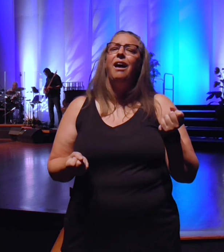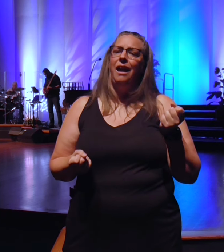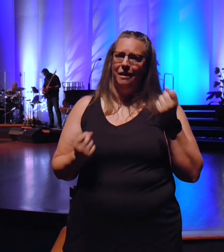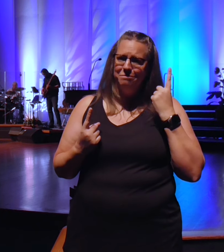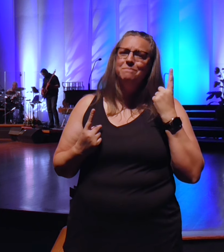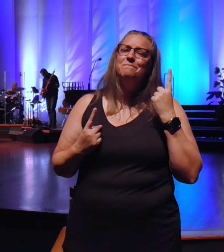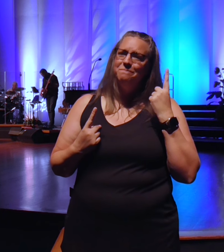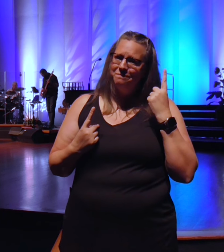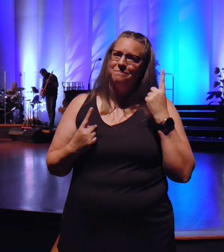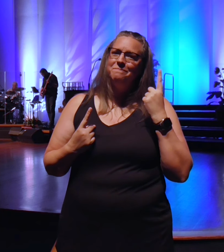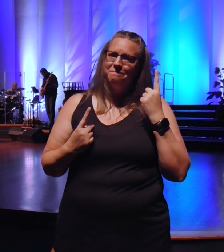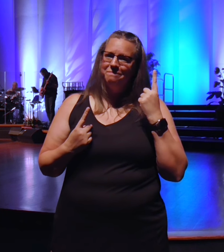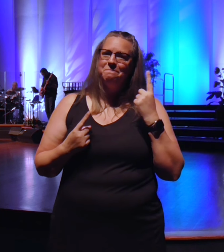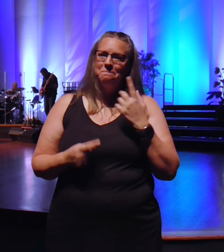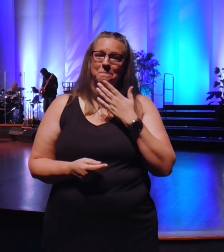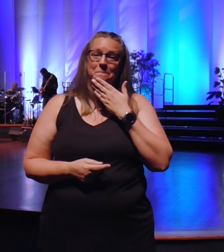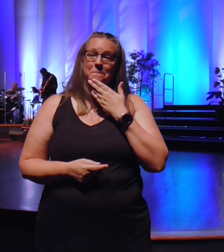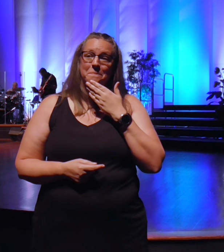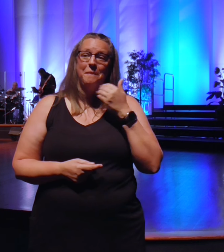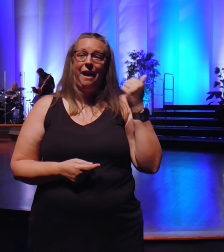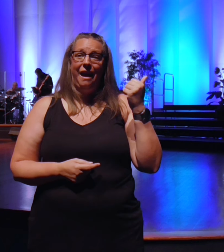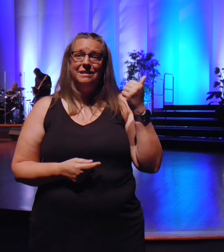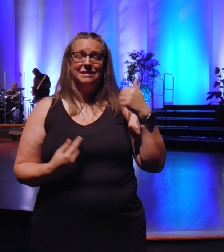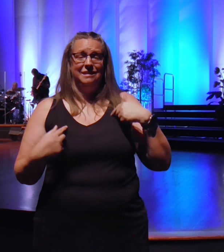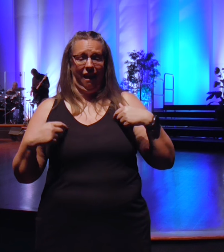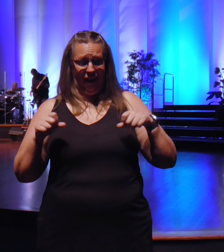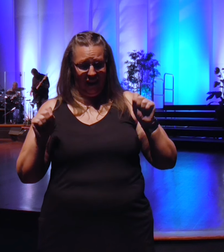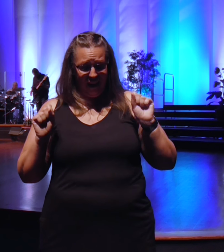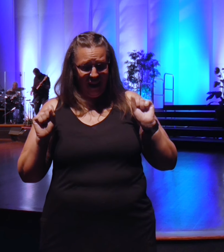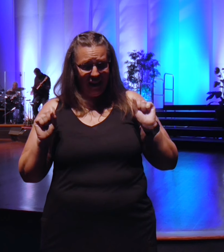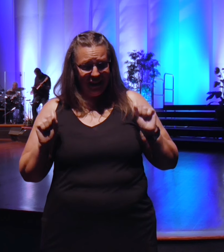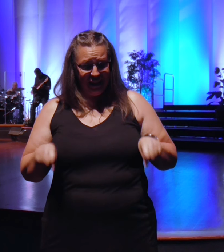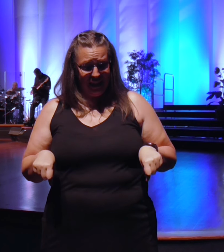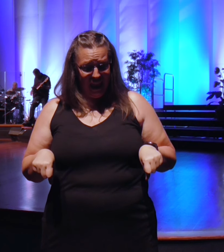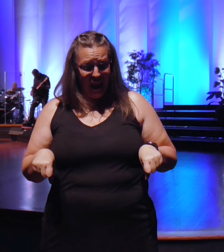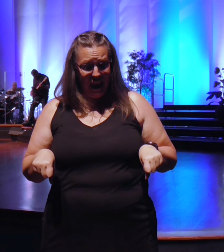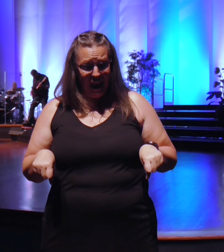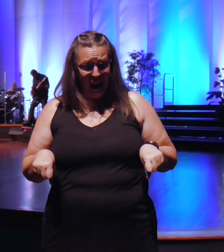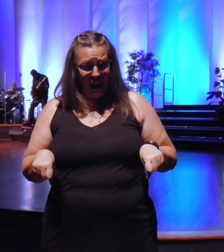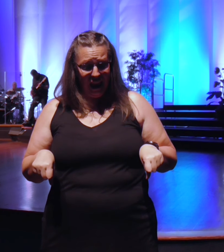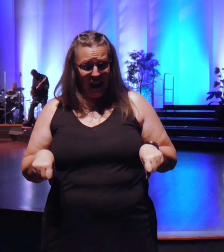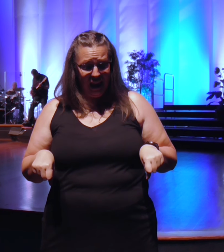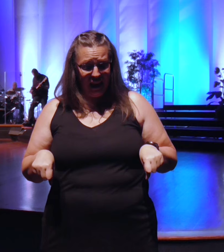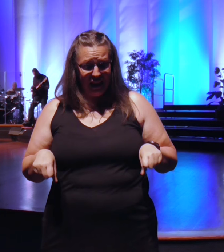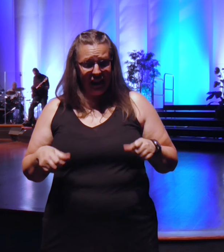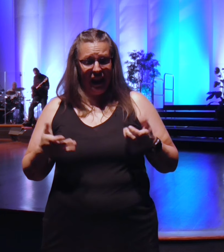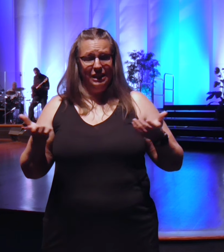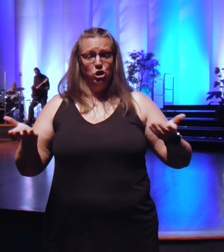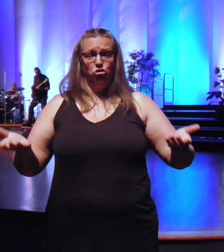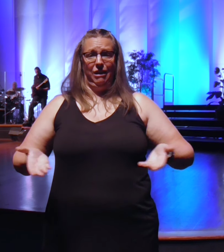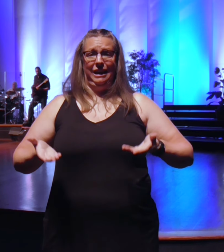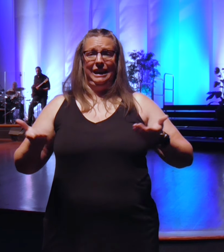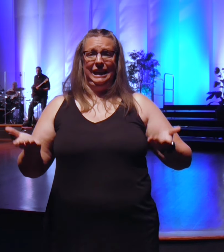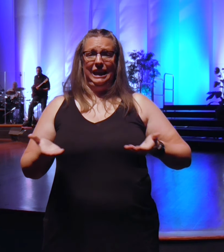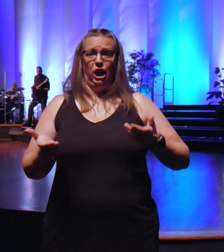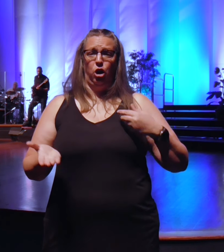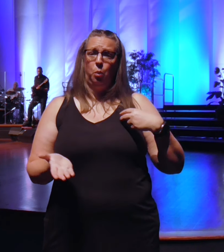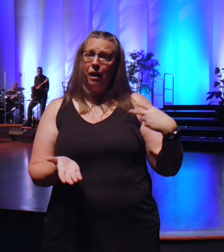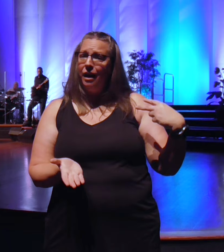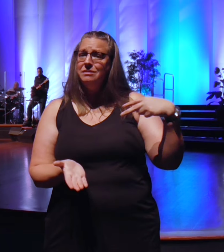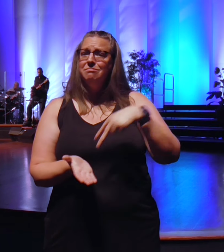understanding. The best I could was where I